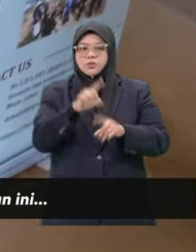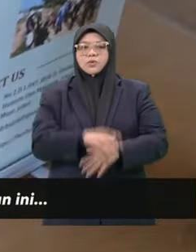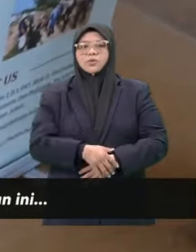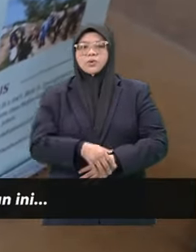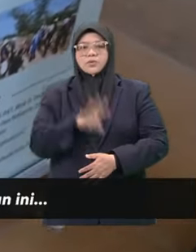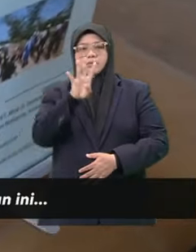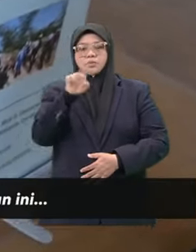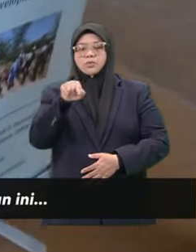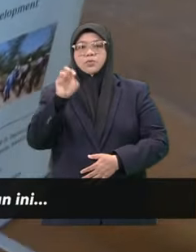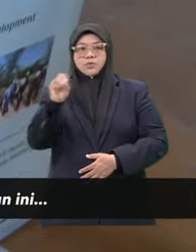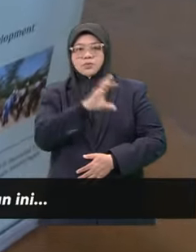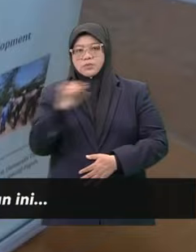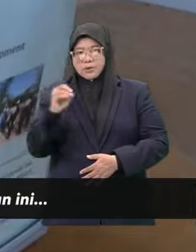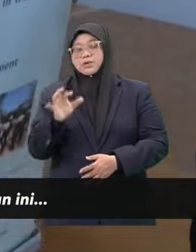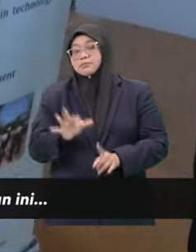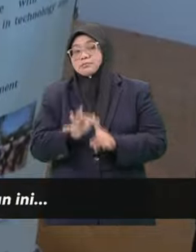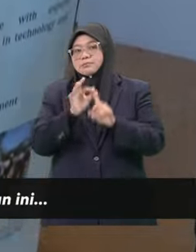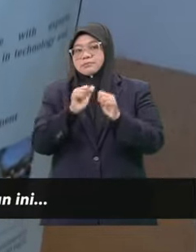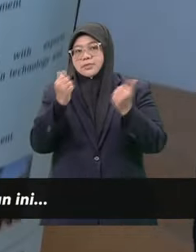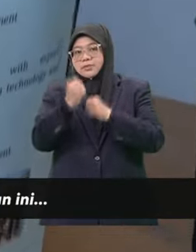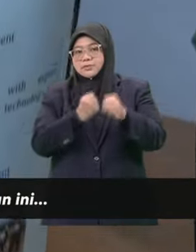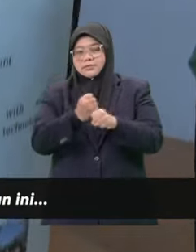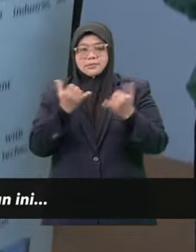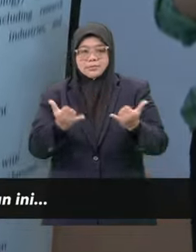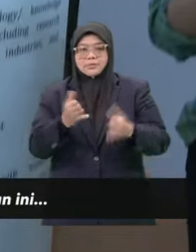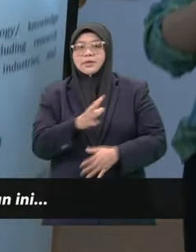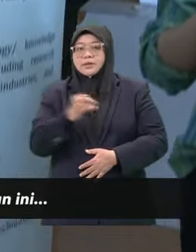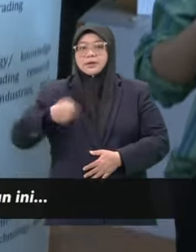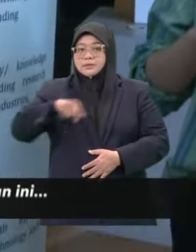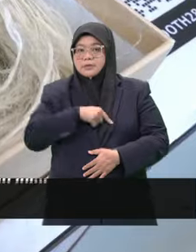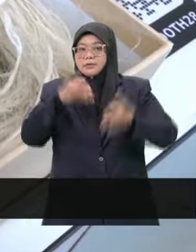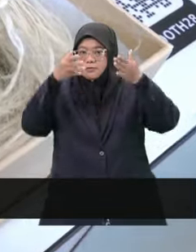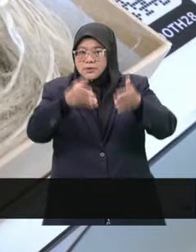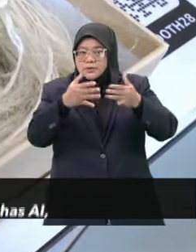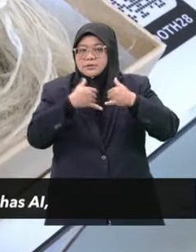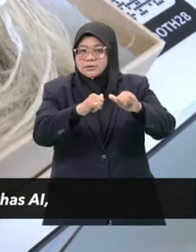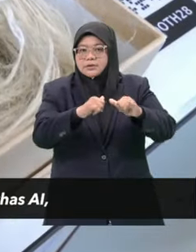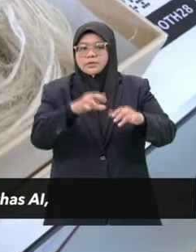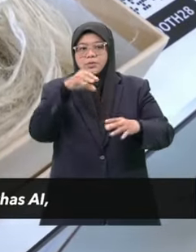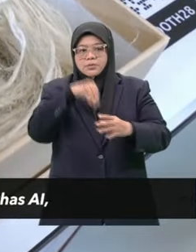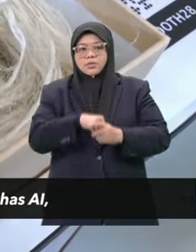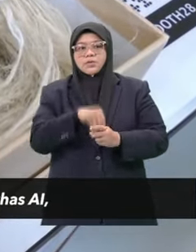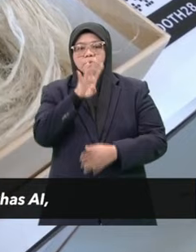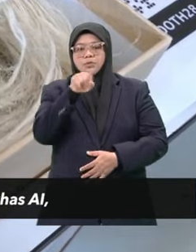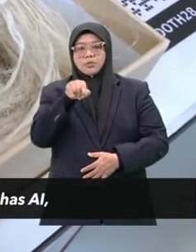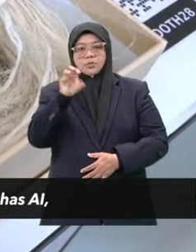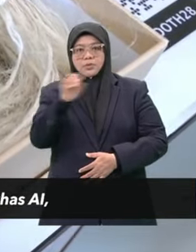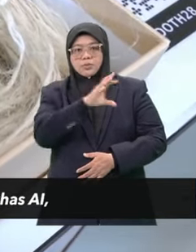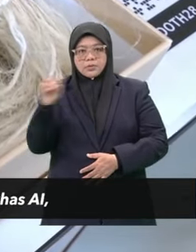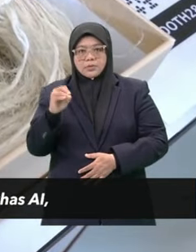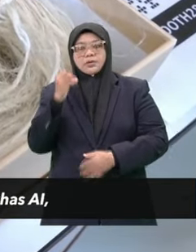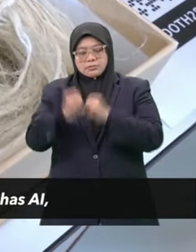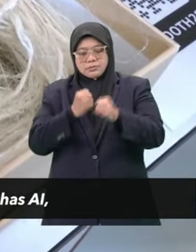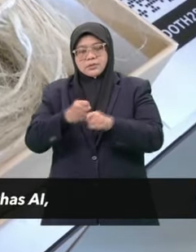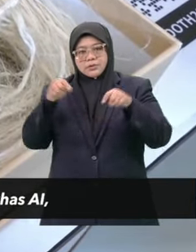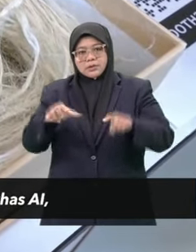So that is what we different this year. Any focus sector still in Industrial 4.0. I think this year we